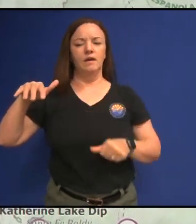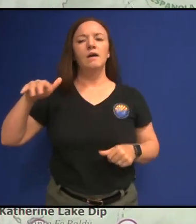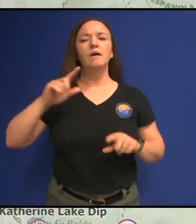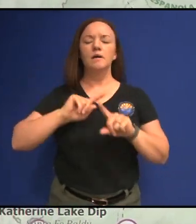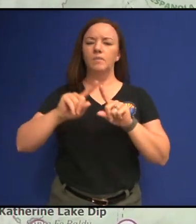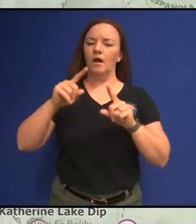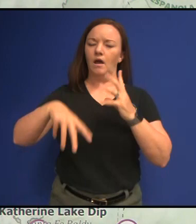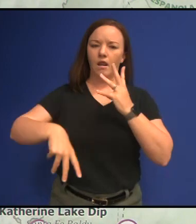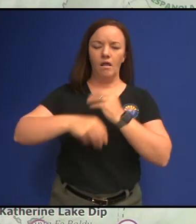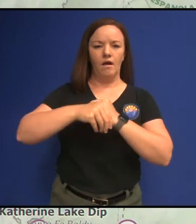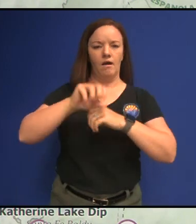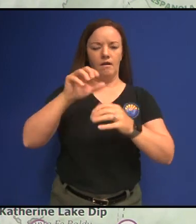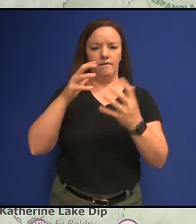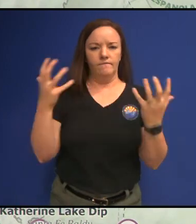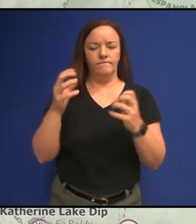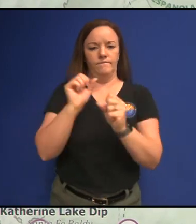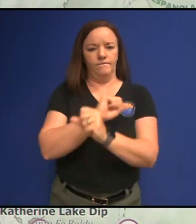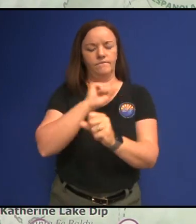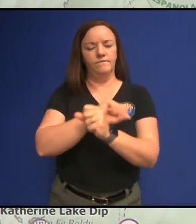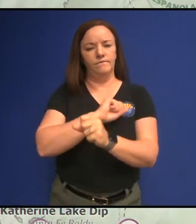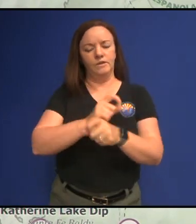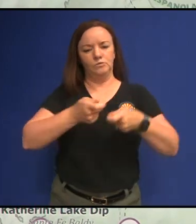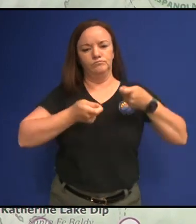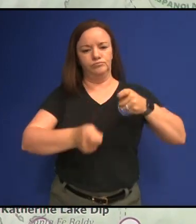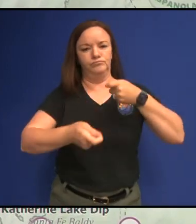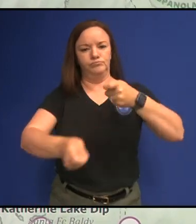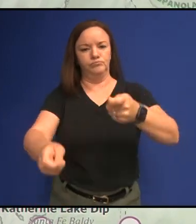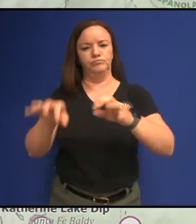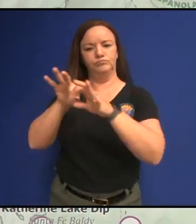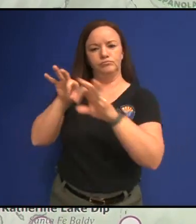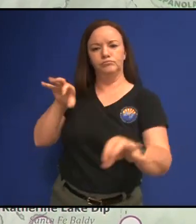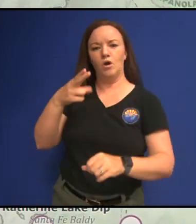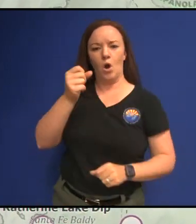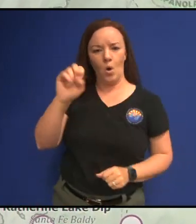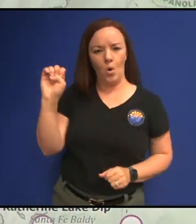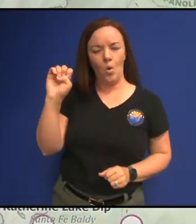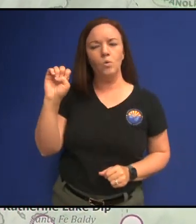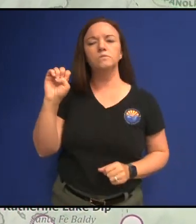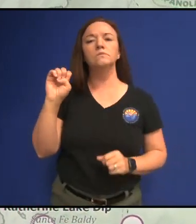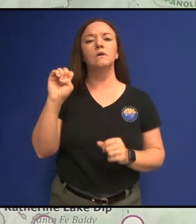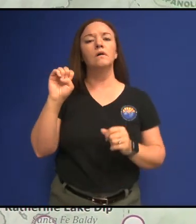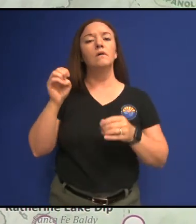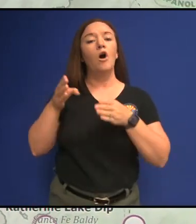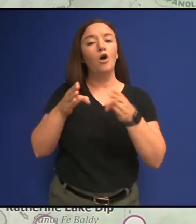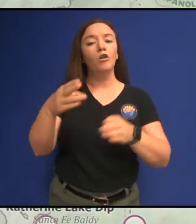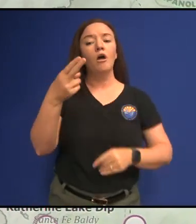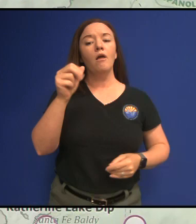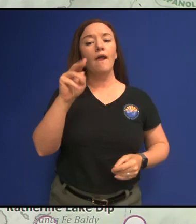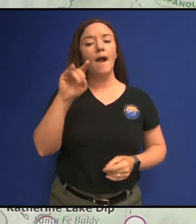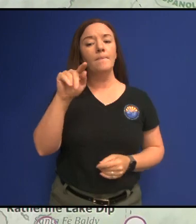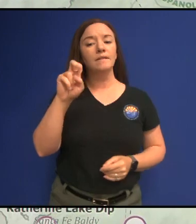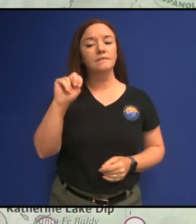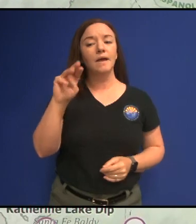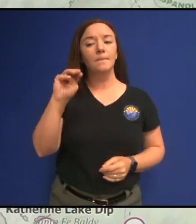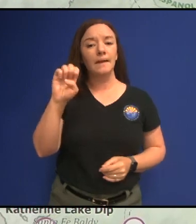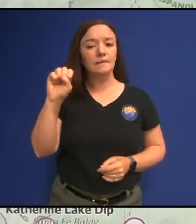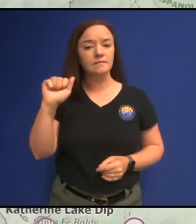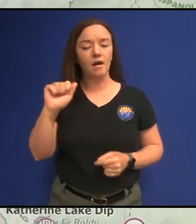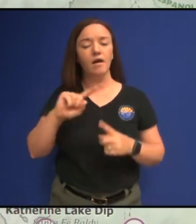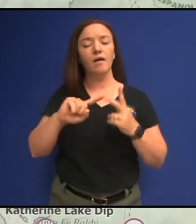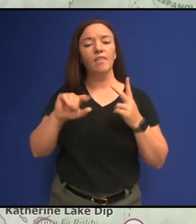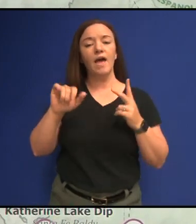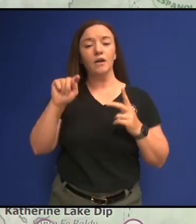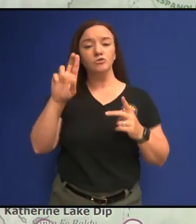line in, putting a hose lay in along that Hamilton Mesa, along the trail. And so as that fire continues to